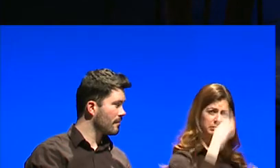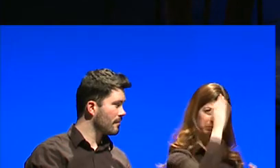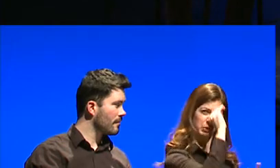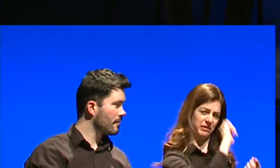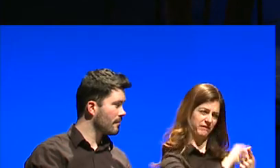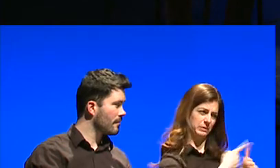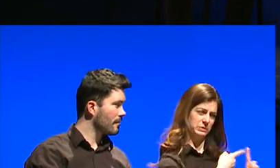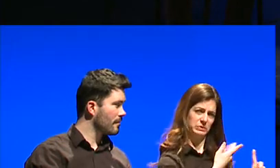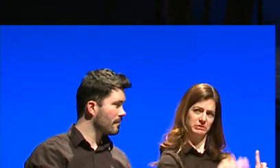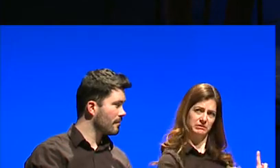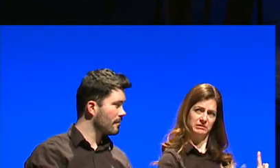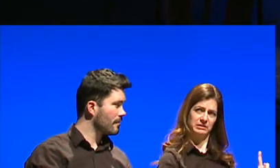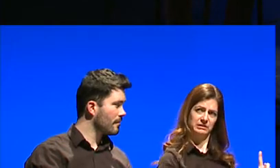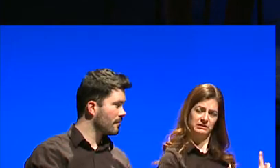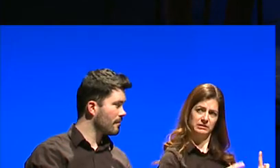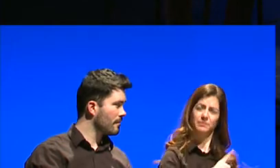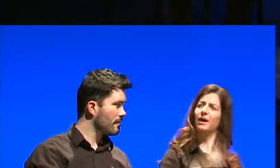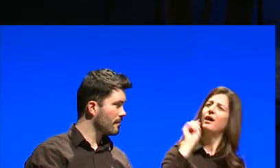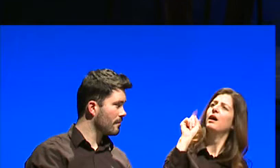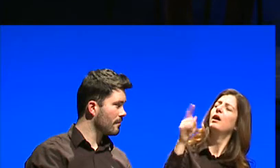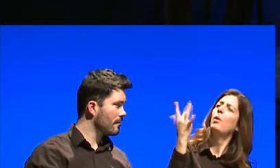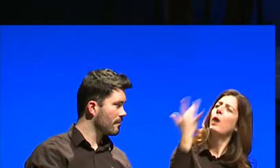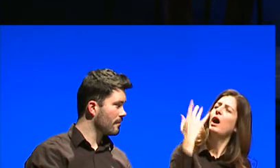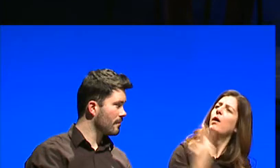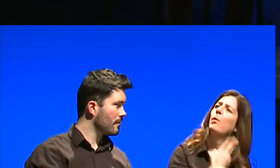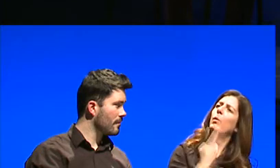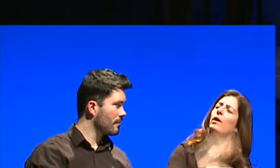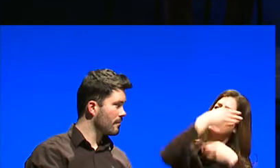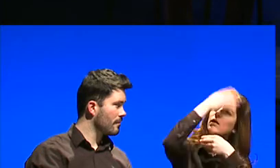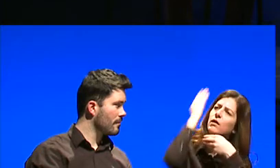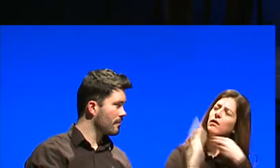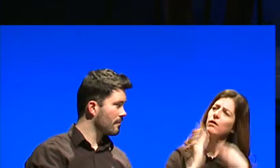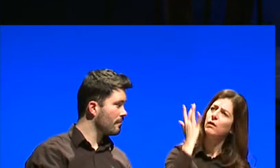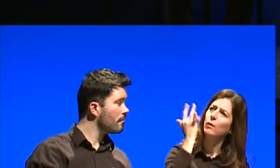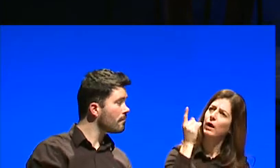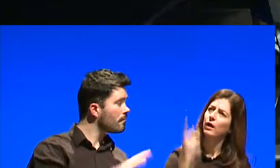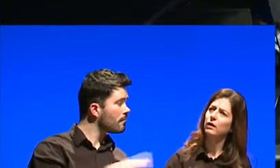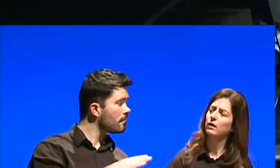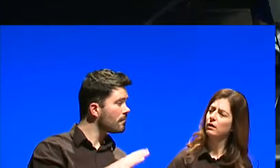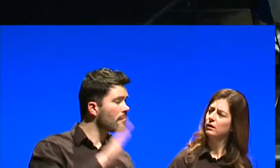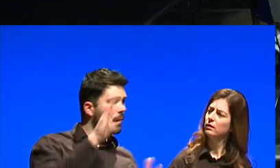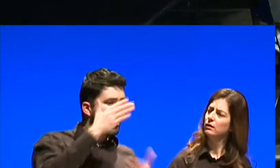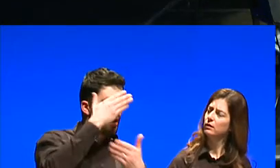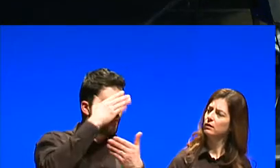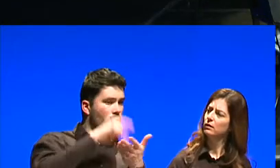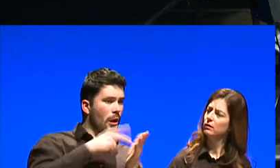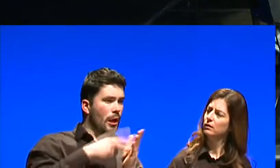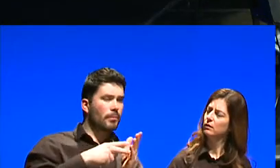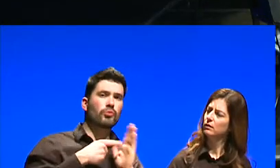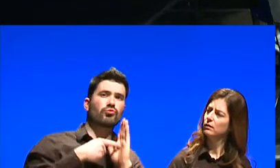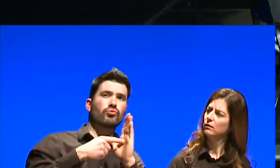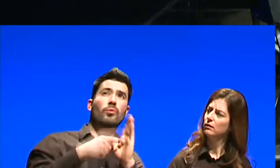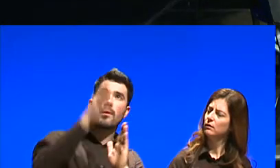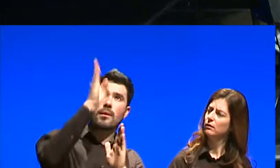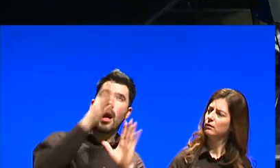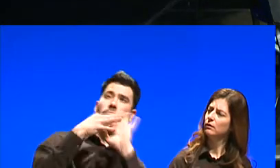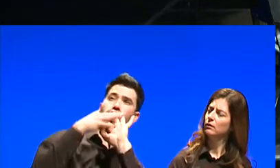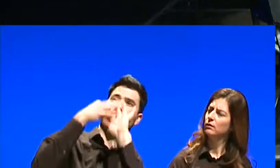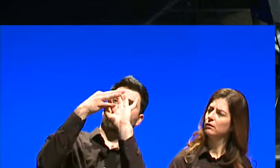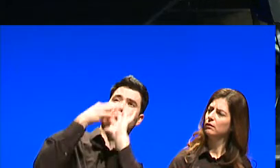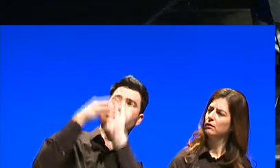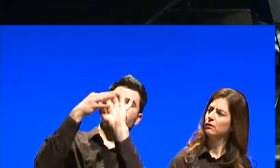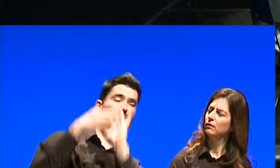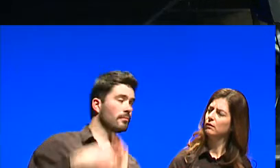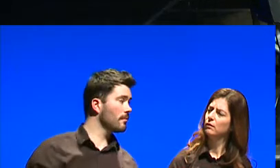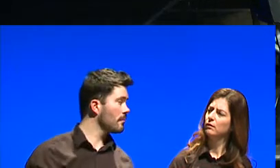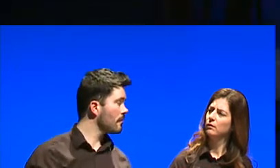I ask her why she wears the hijab. I wear it to cover. It's my relationship with God. Okay, but do